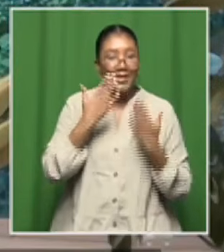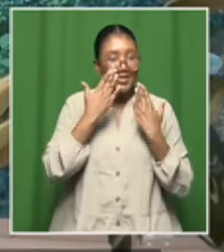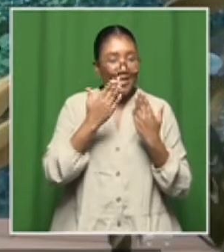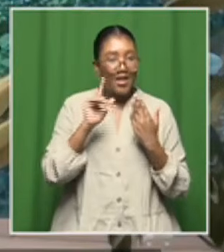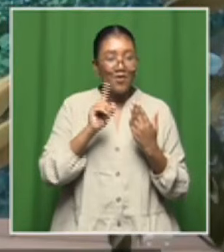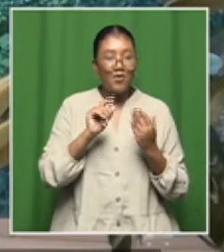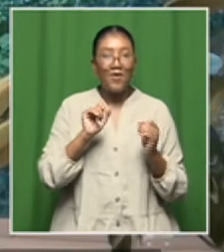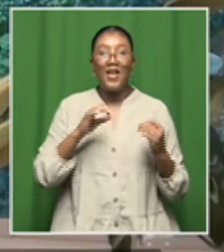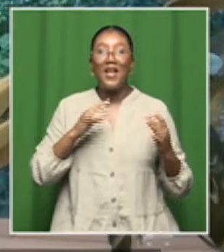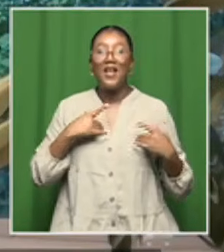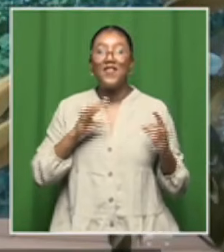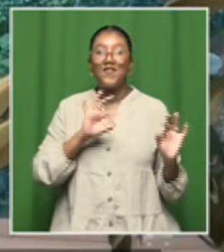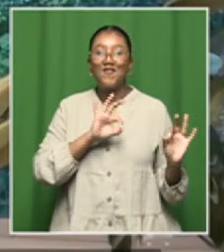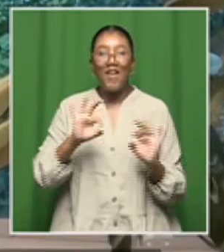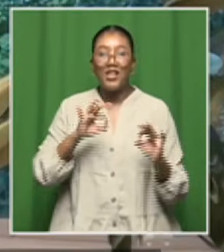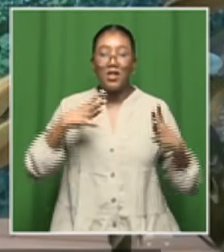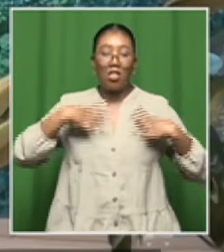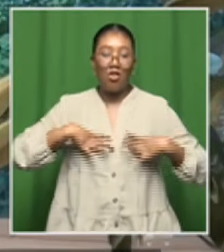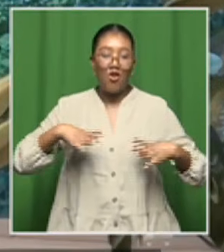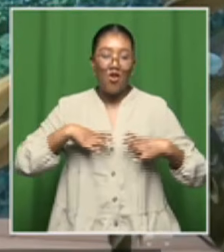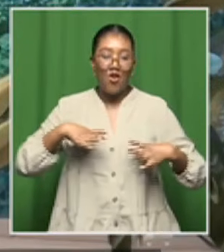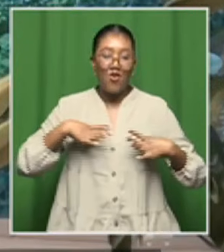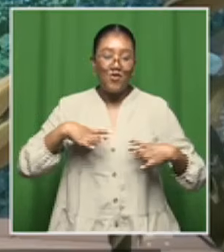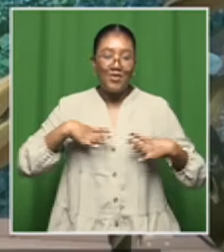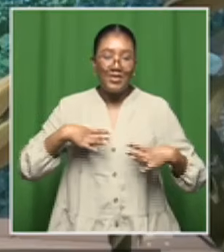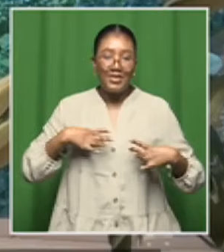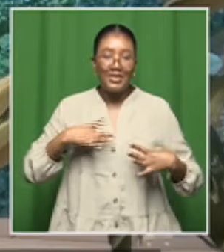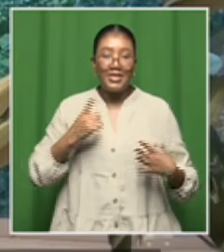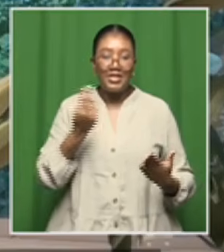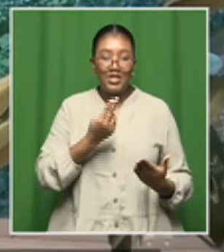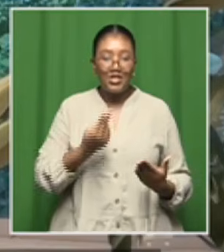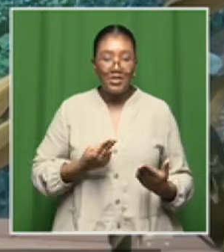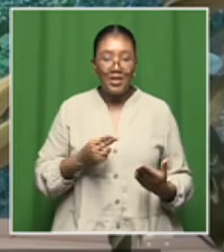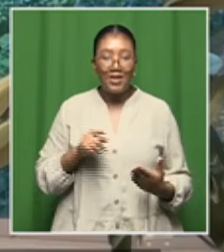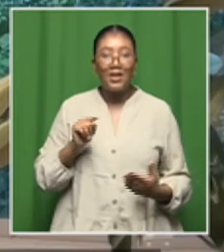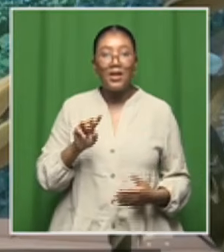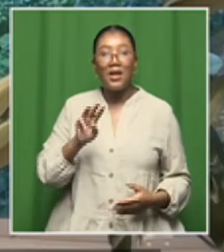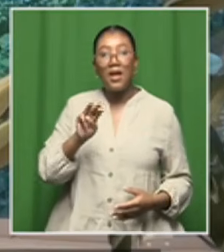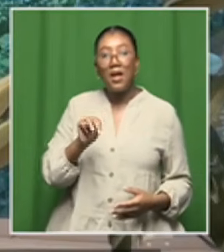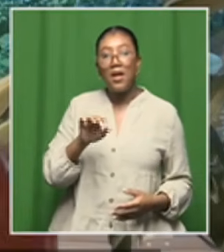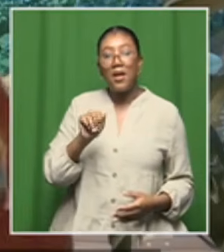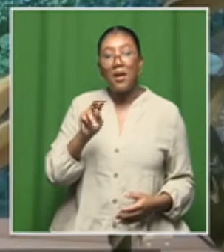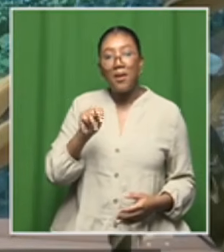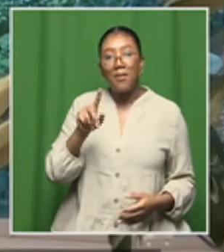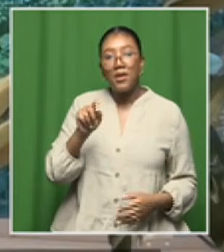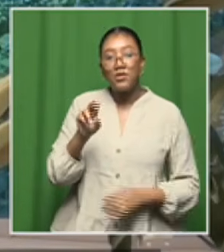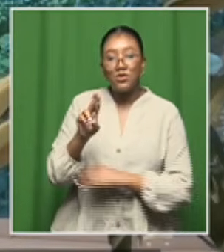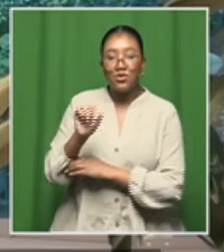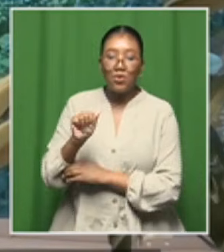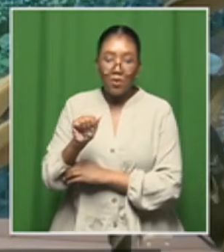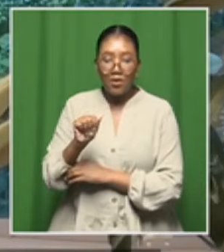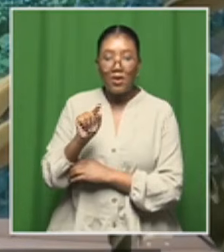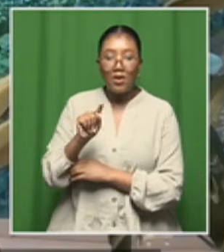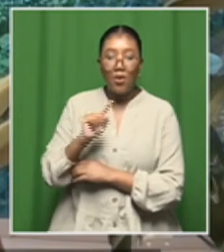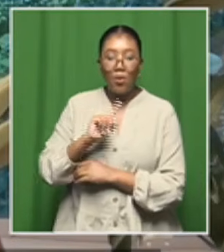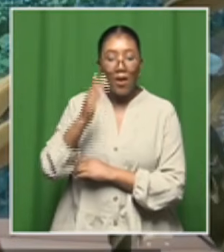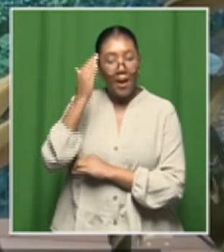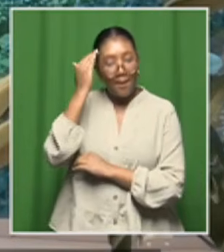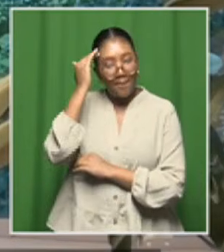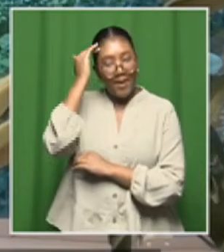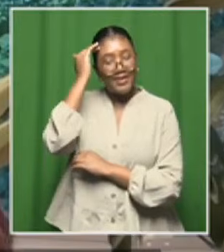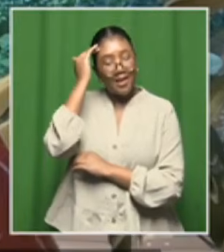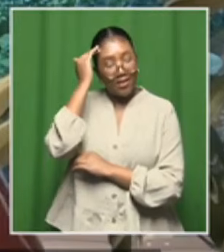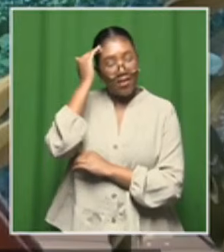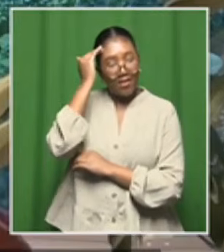design. And Mantua, the word Mantua is a French word, and it literally means mantle. So it's almost something